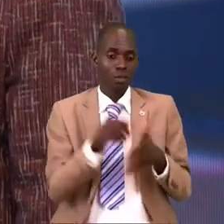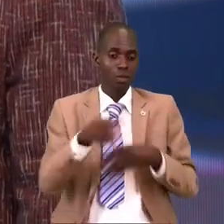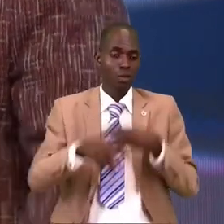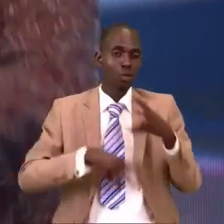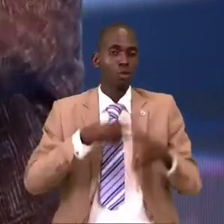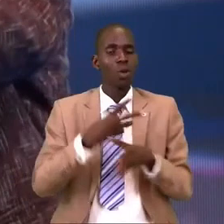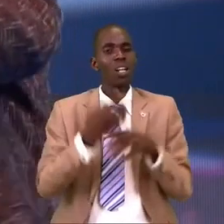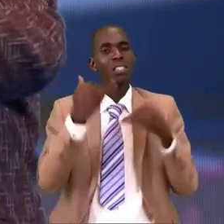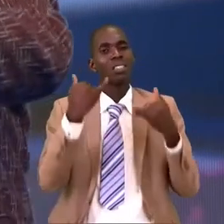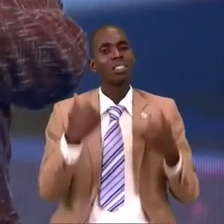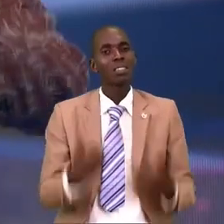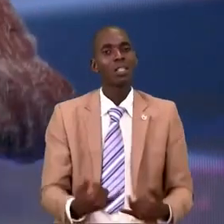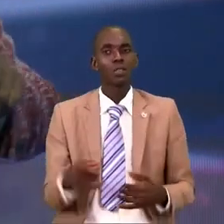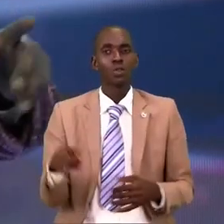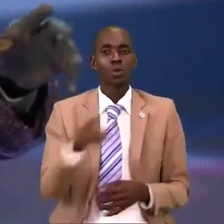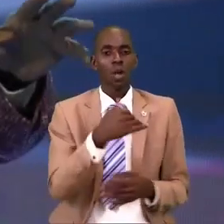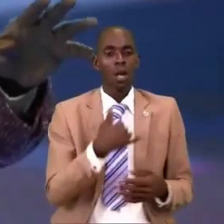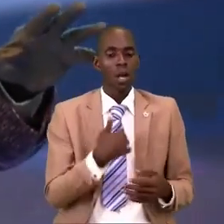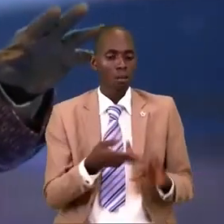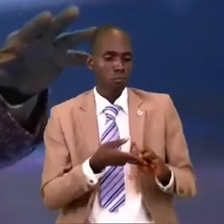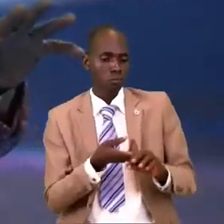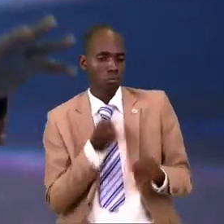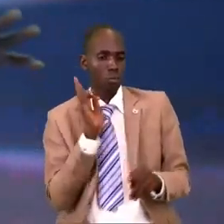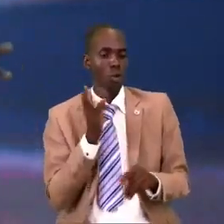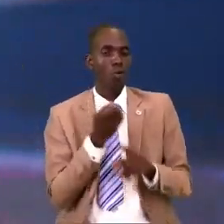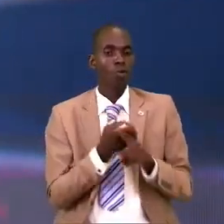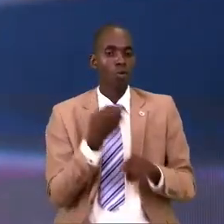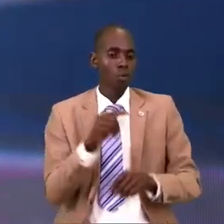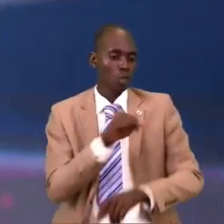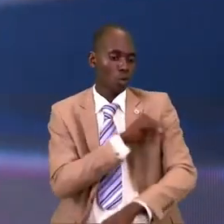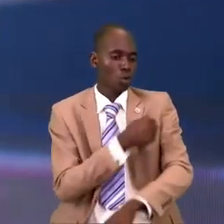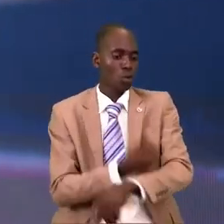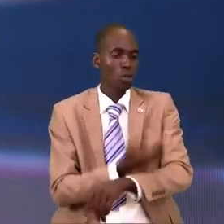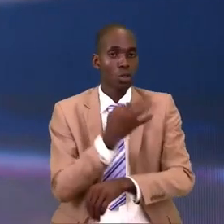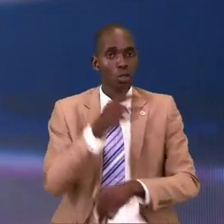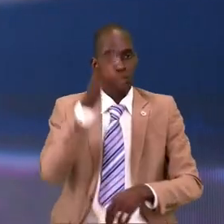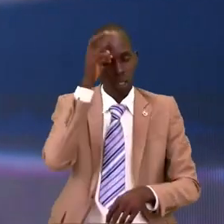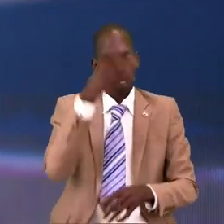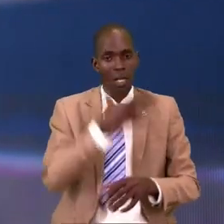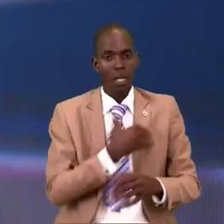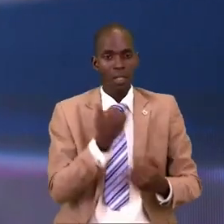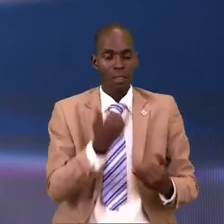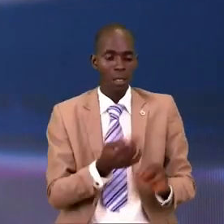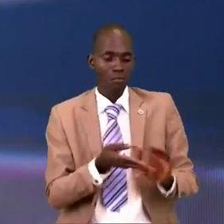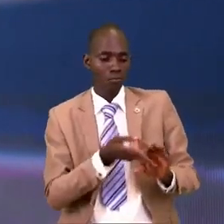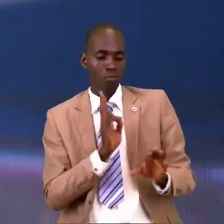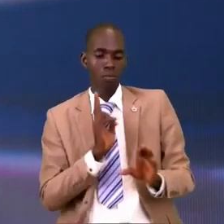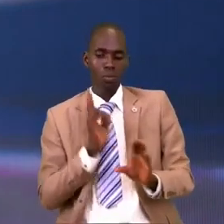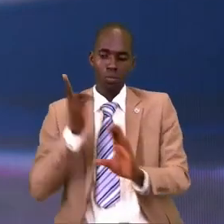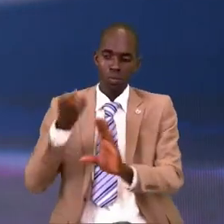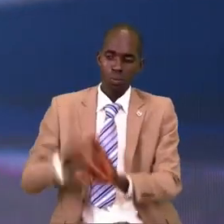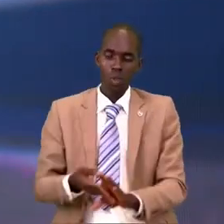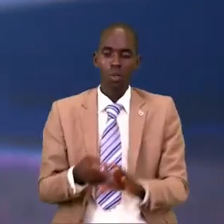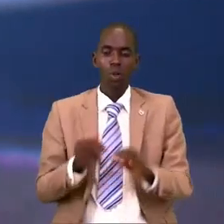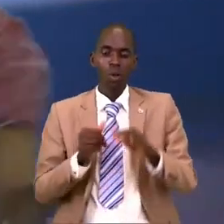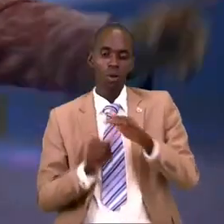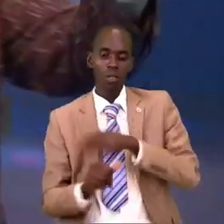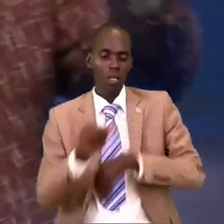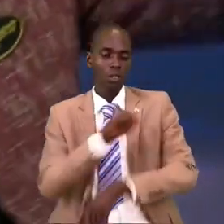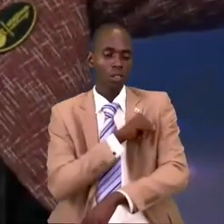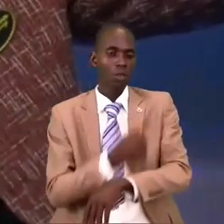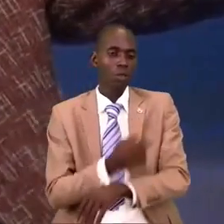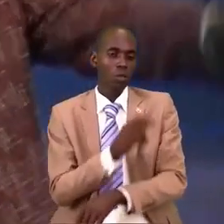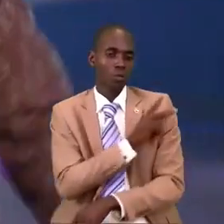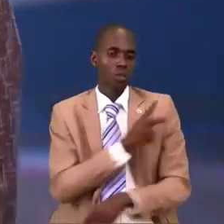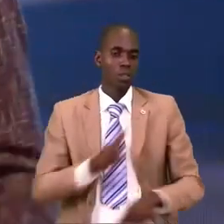King Jesus. Because of that, you are no more under the authority of the god of this world.